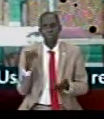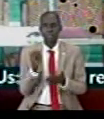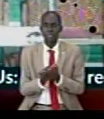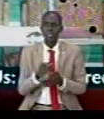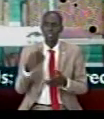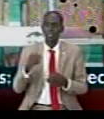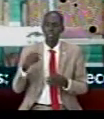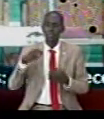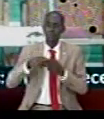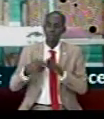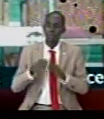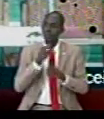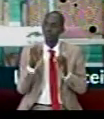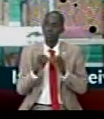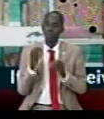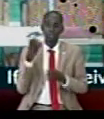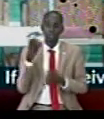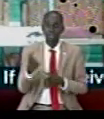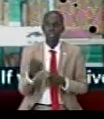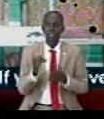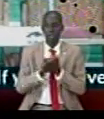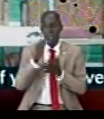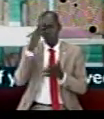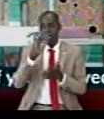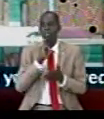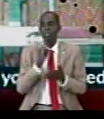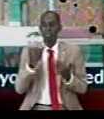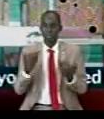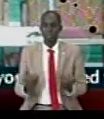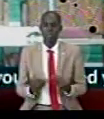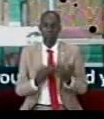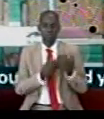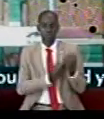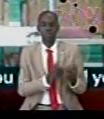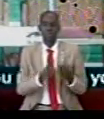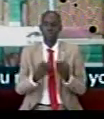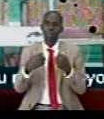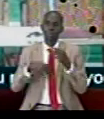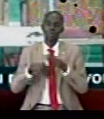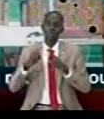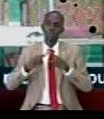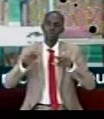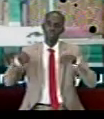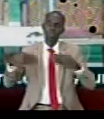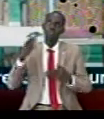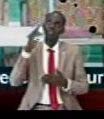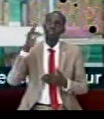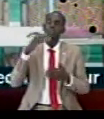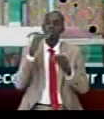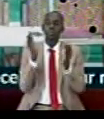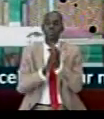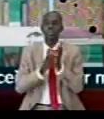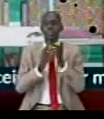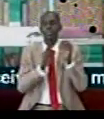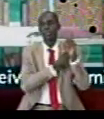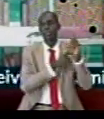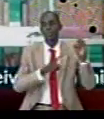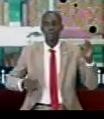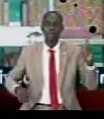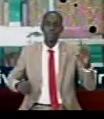longer there. That is the reason why I'm here to testify to the goodness of God. Praise the